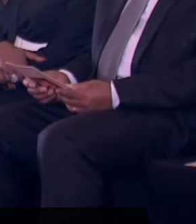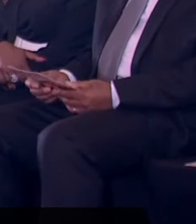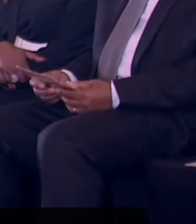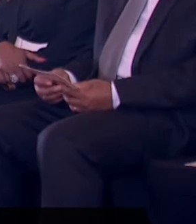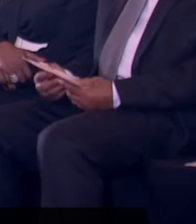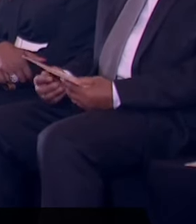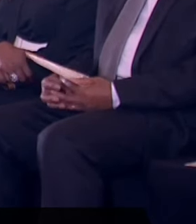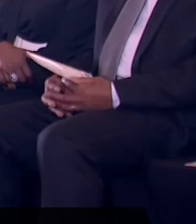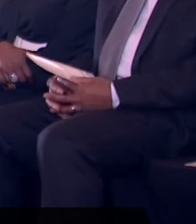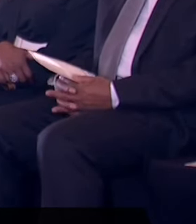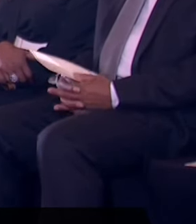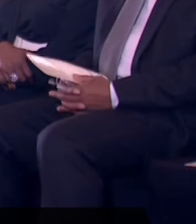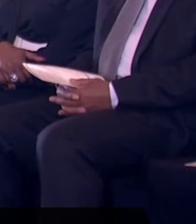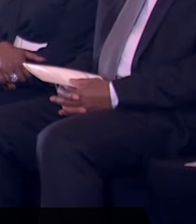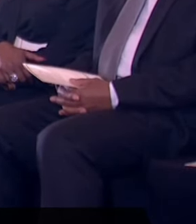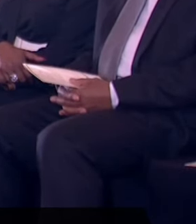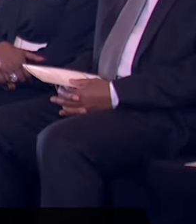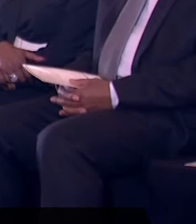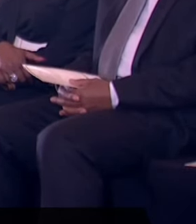who stood behind him,